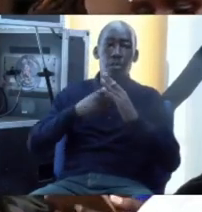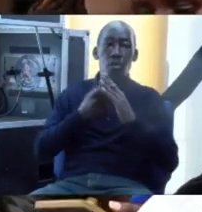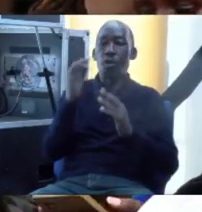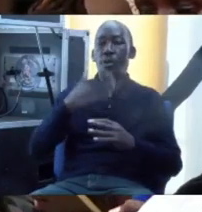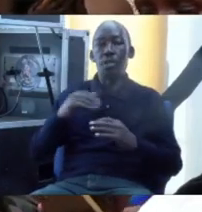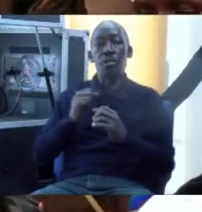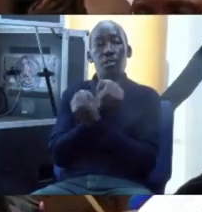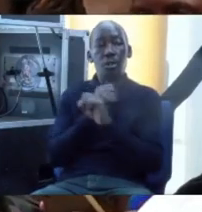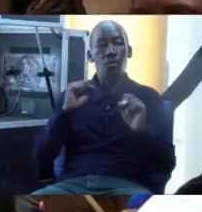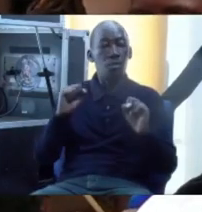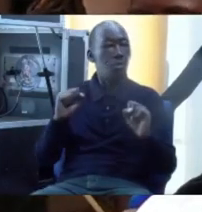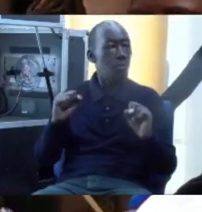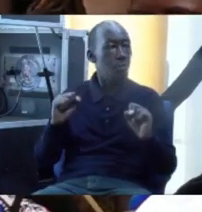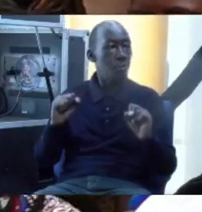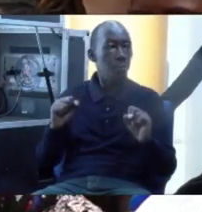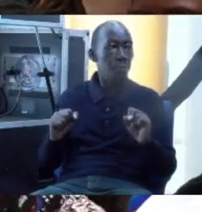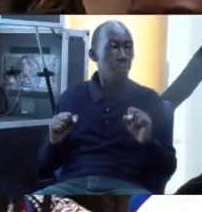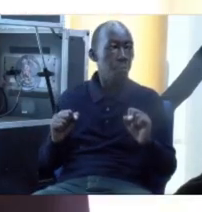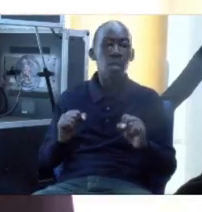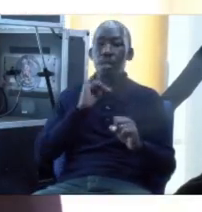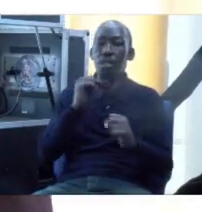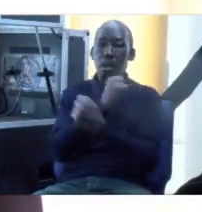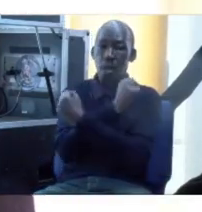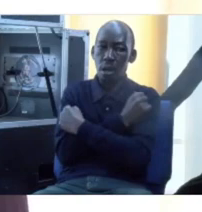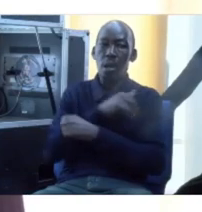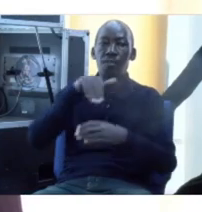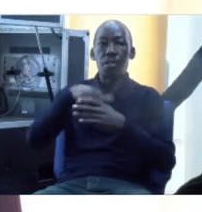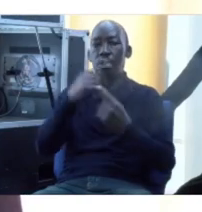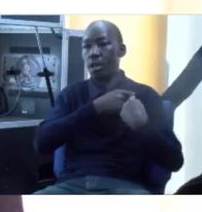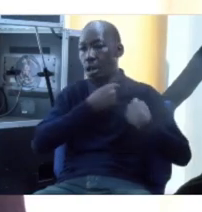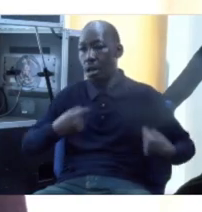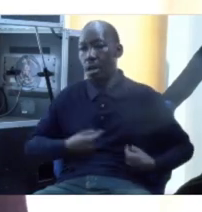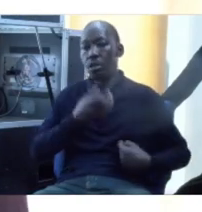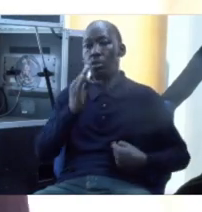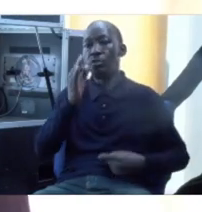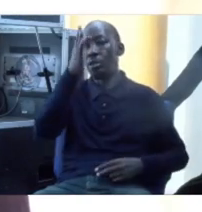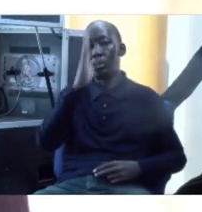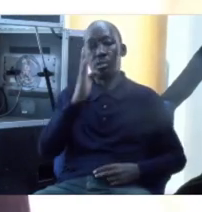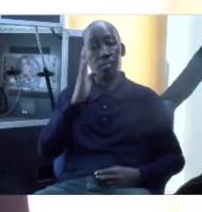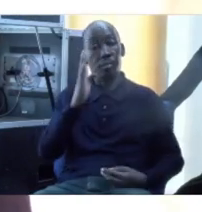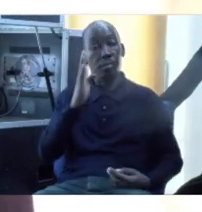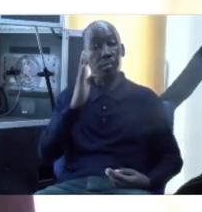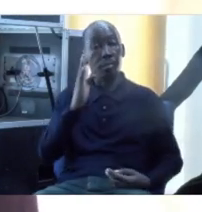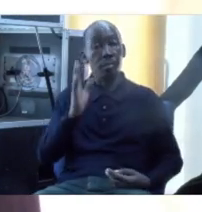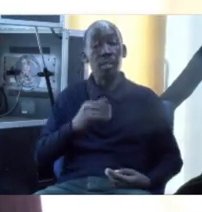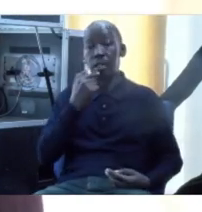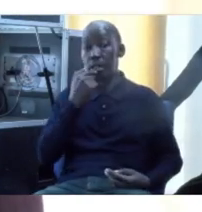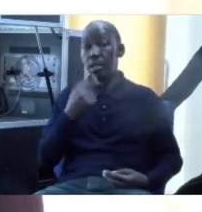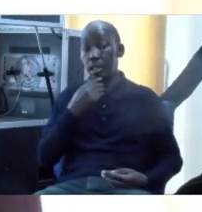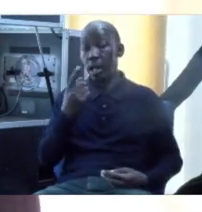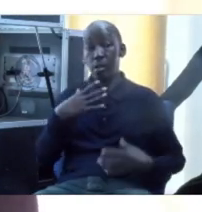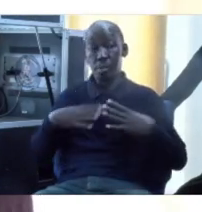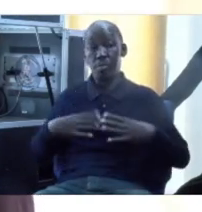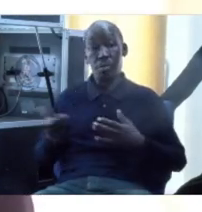basi, chanzo, ama chemichemi ya wokovu wetu, is the love in the heart of God. Ni upendo ulio katika moyo wake Mungu. Am I talking to somebody here? Ninanena na